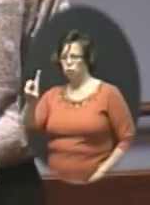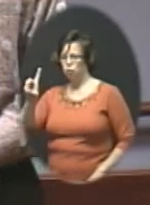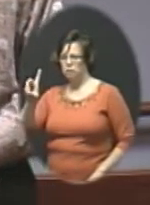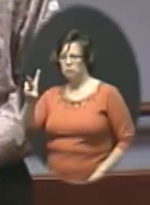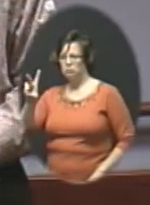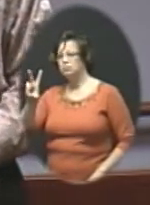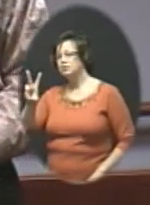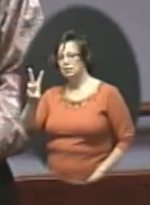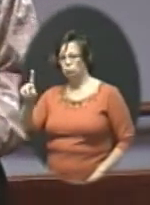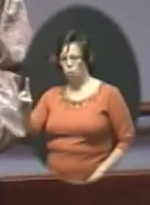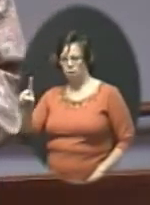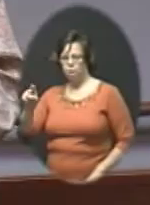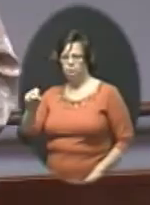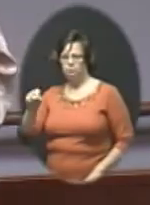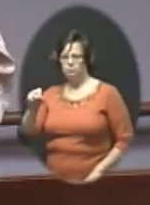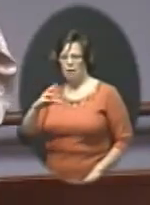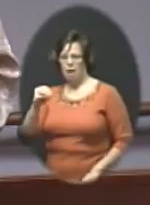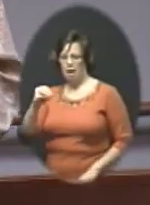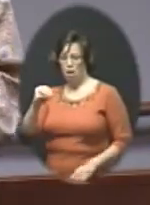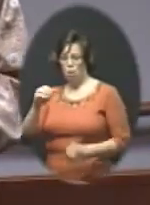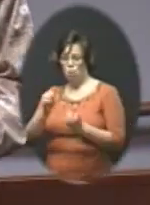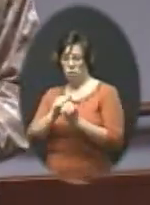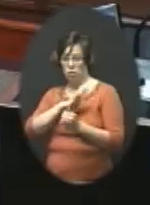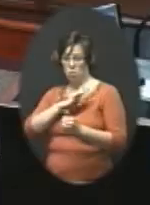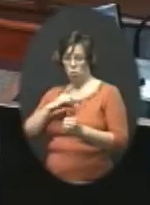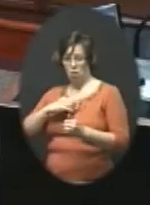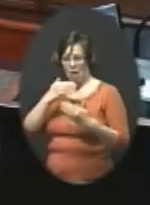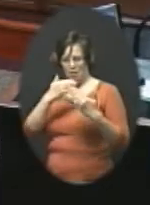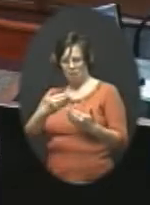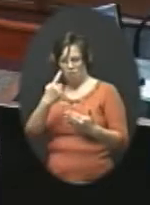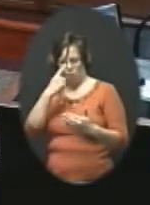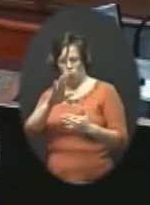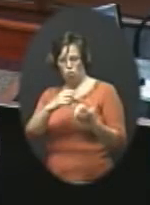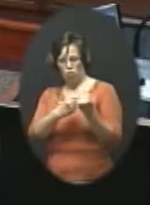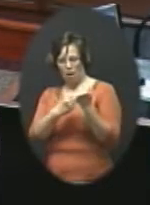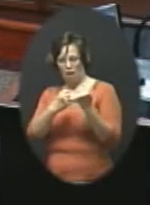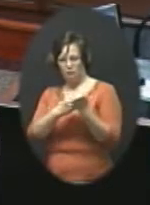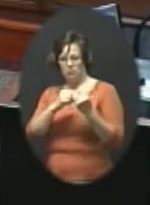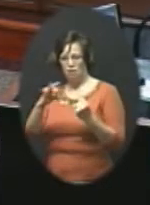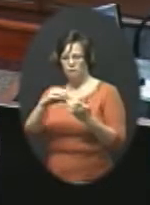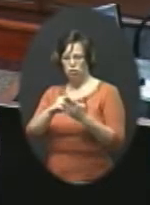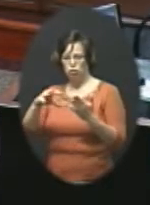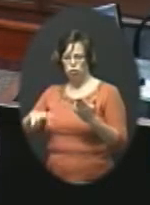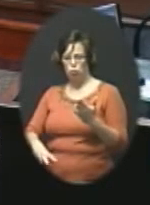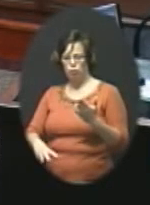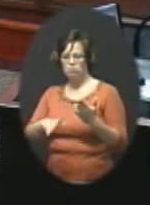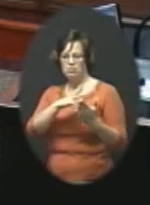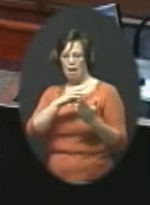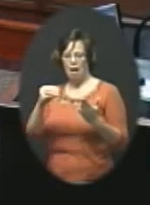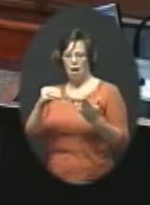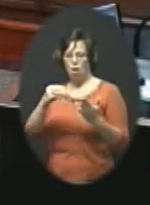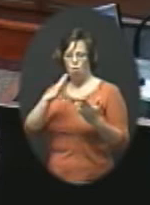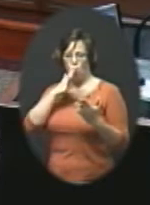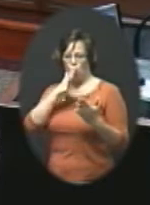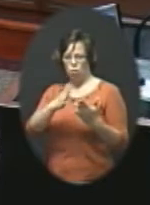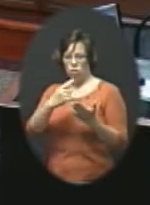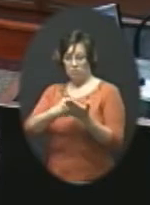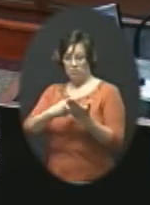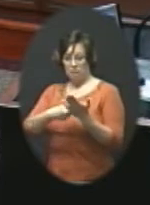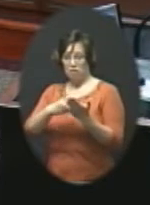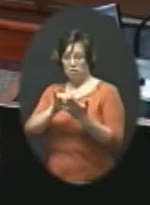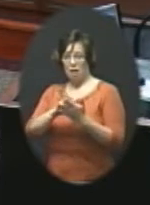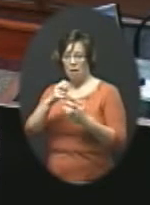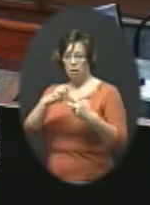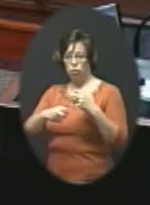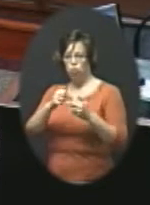66061. And on behalf of the board, I thank you for your advocacy of the students, and we'll discuss this issue